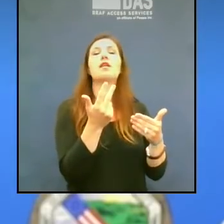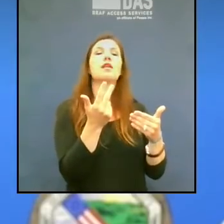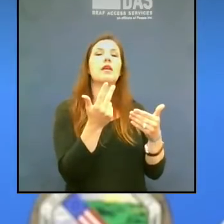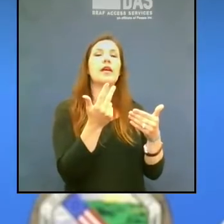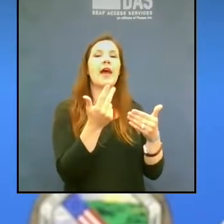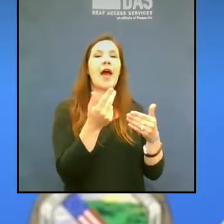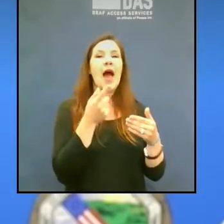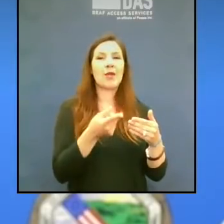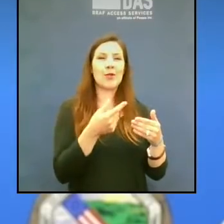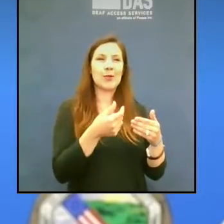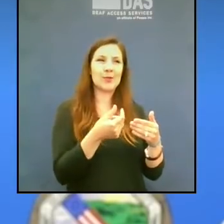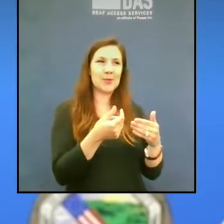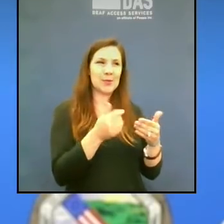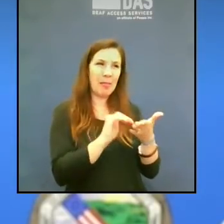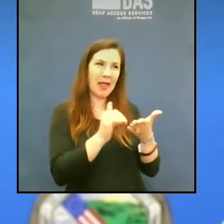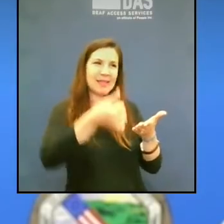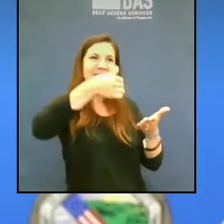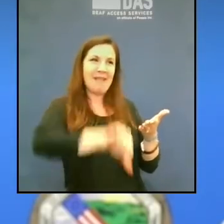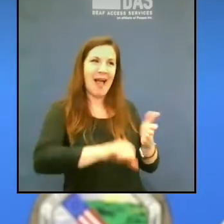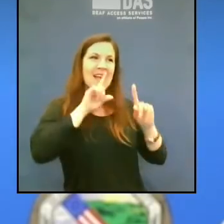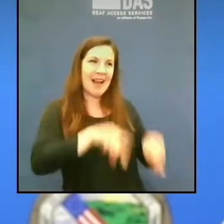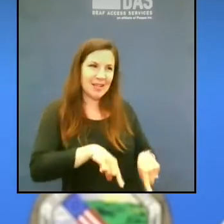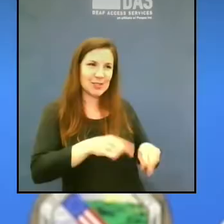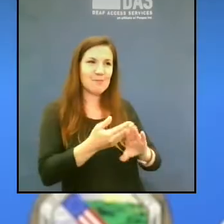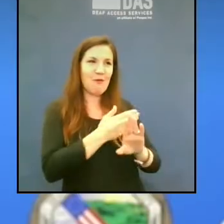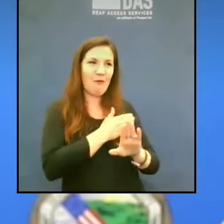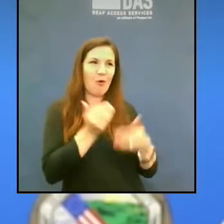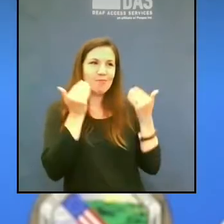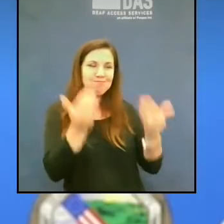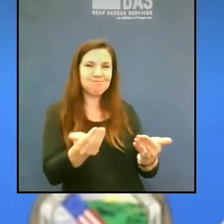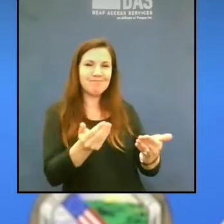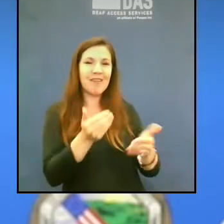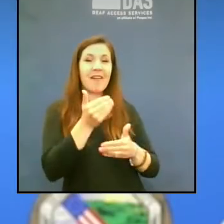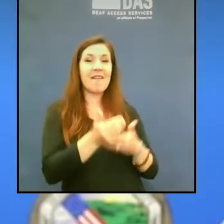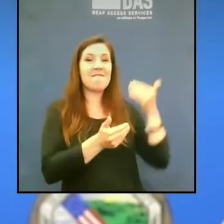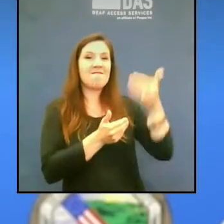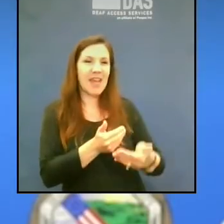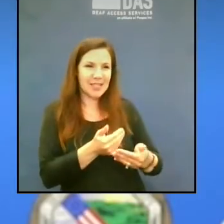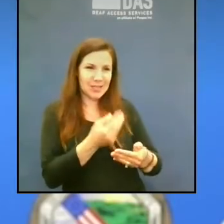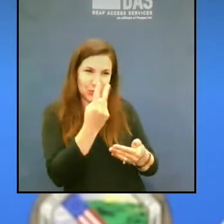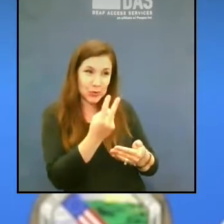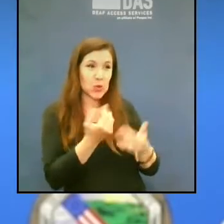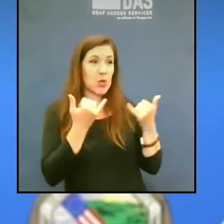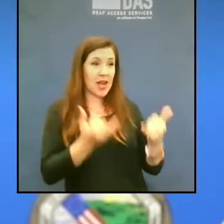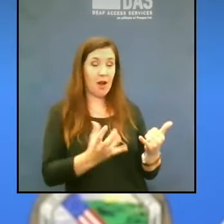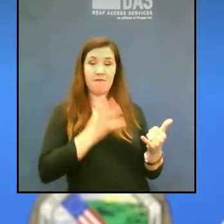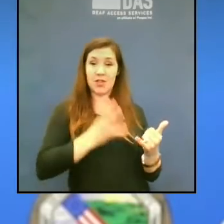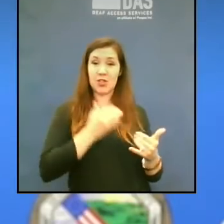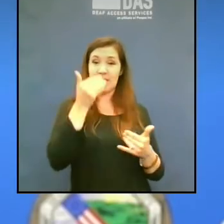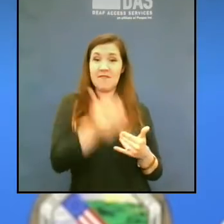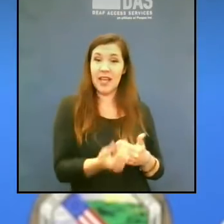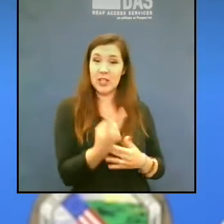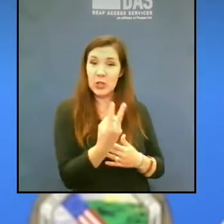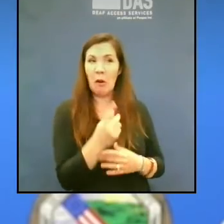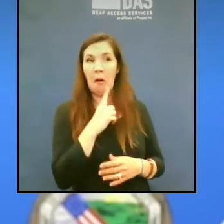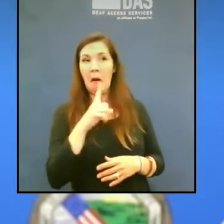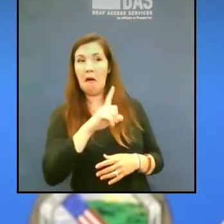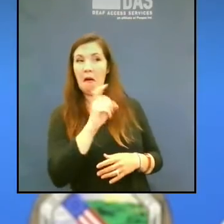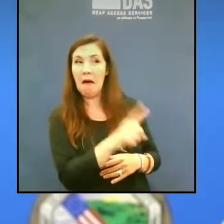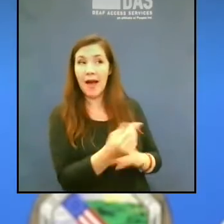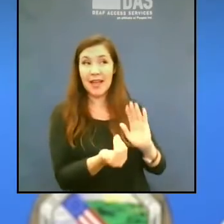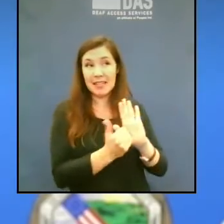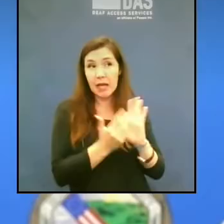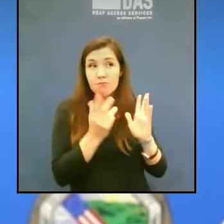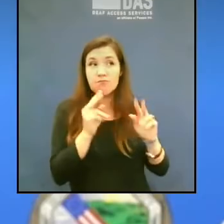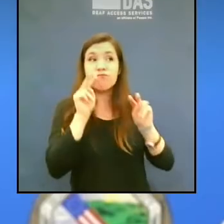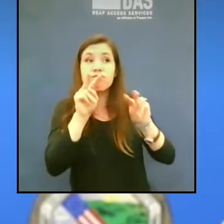politely declined to answer before we were given the go-ahead for phase 2. Now that we're officially in phase 2, I'd like to try again somewhat here.